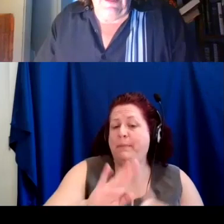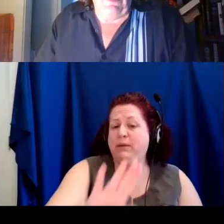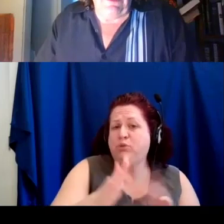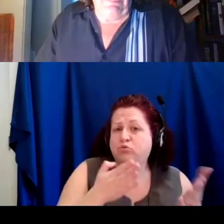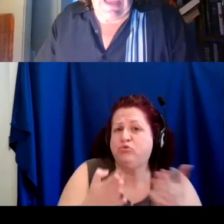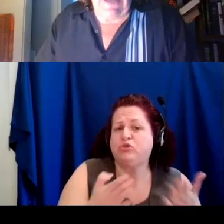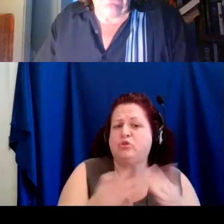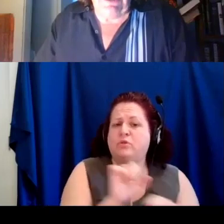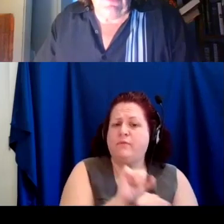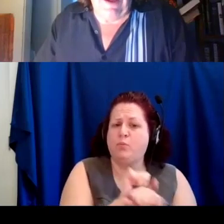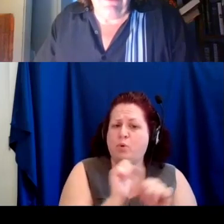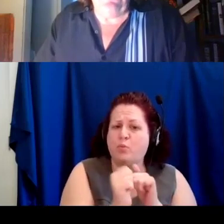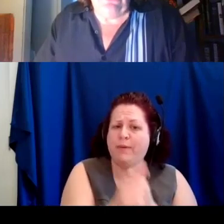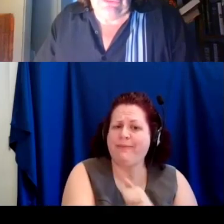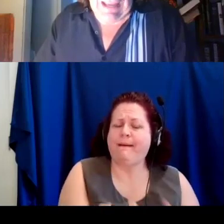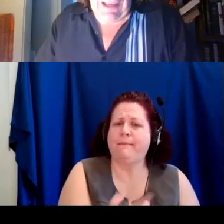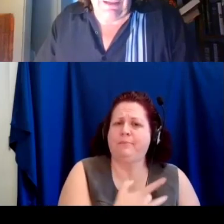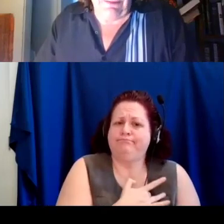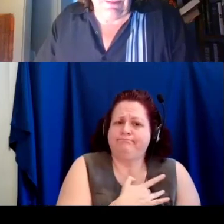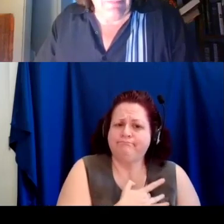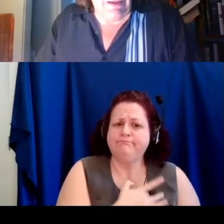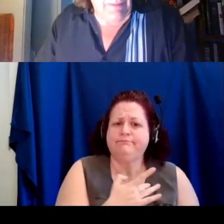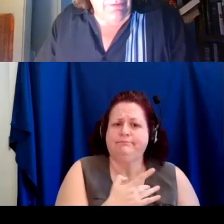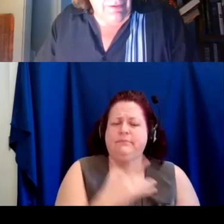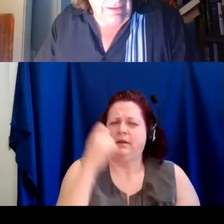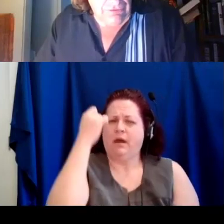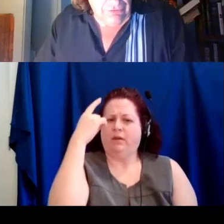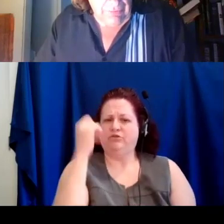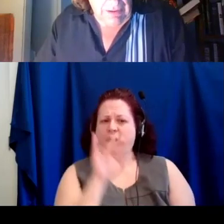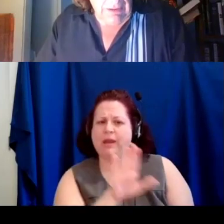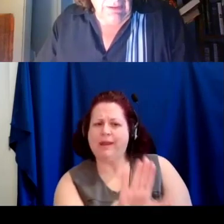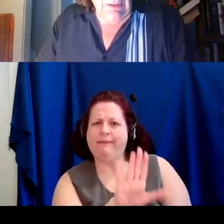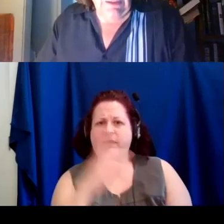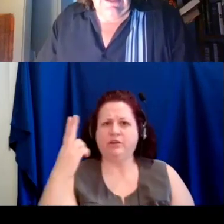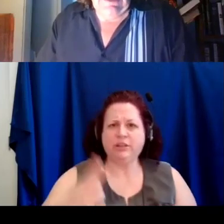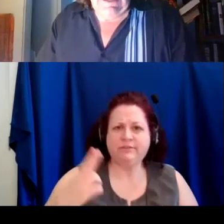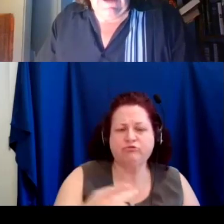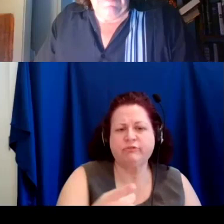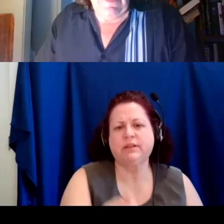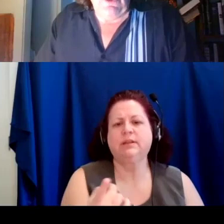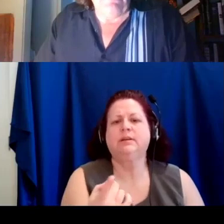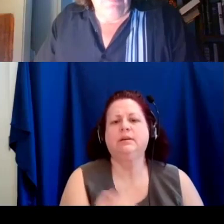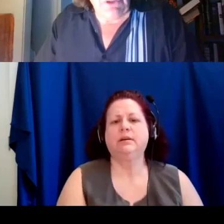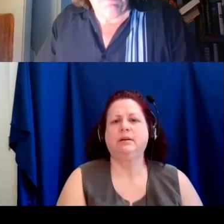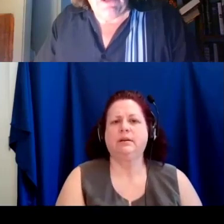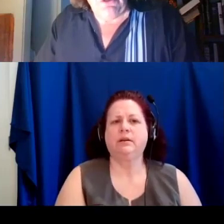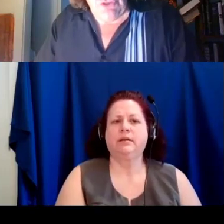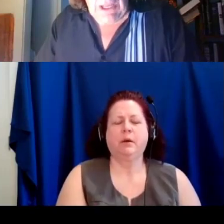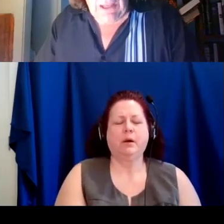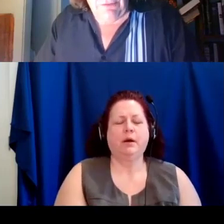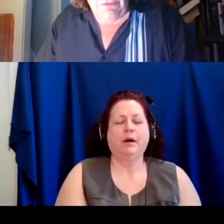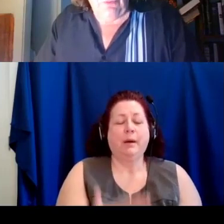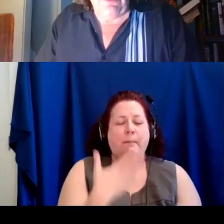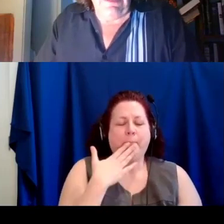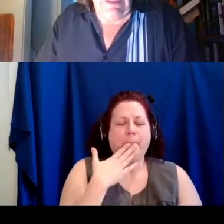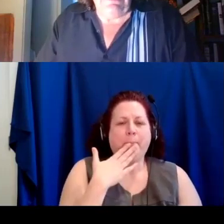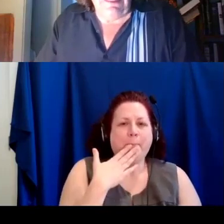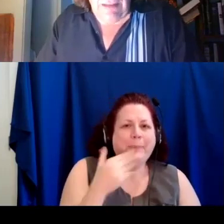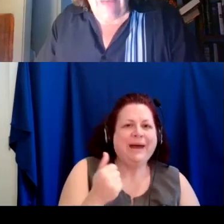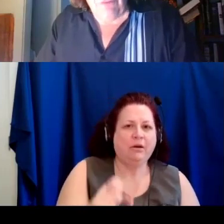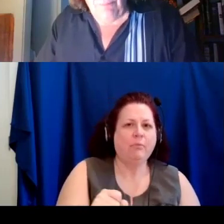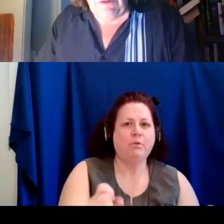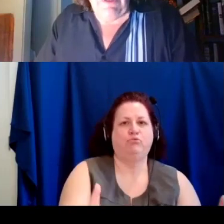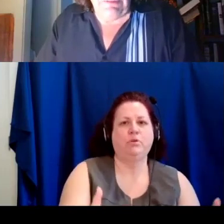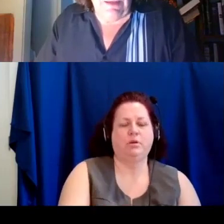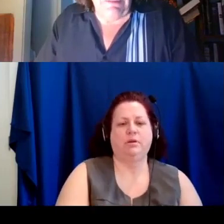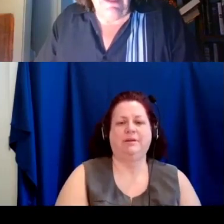with them with compassion and you understand something about their history, you have a much better chance. So the